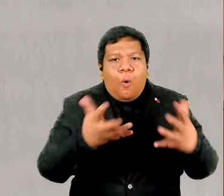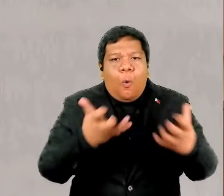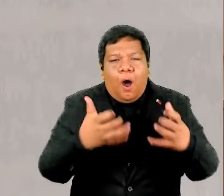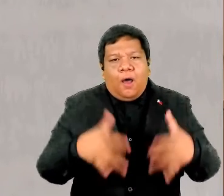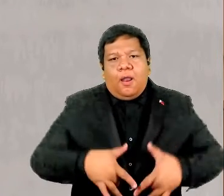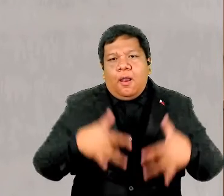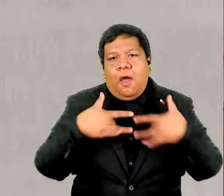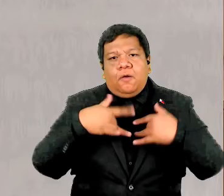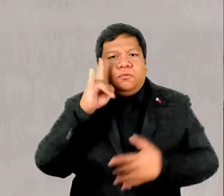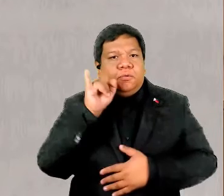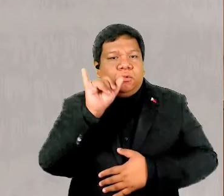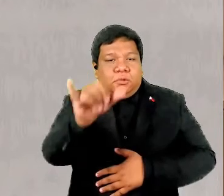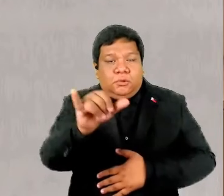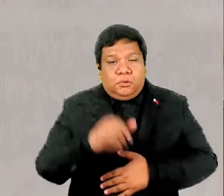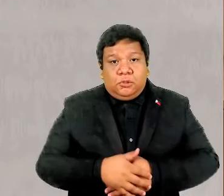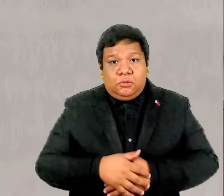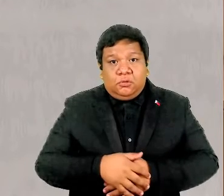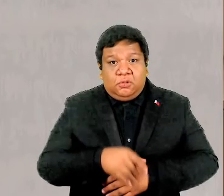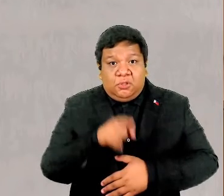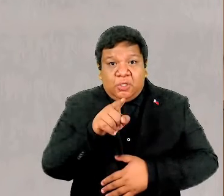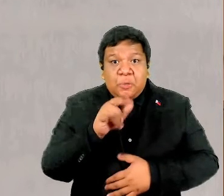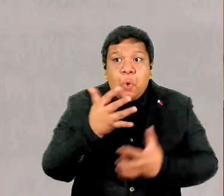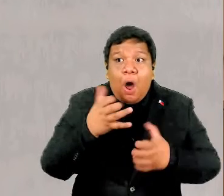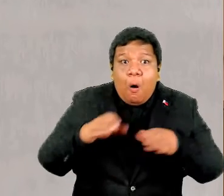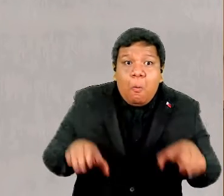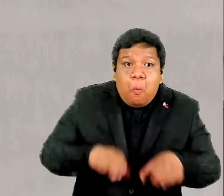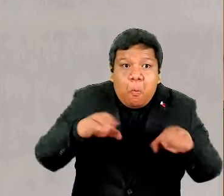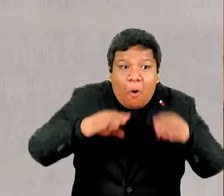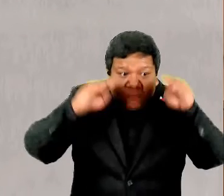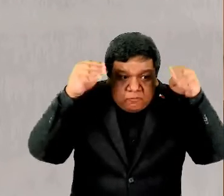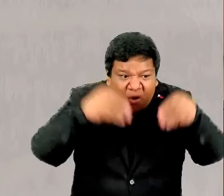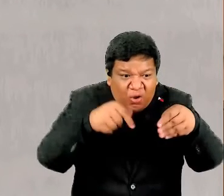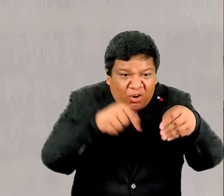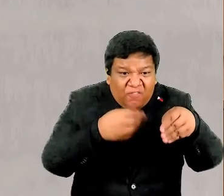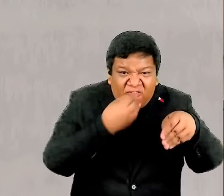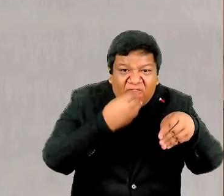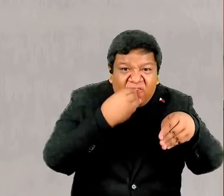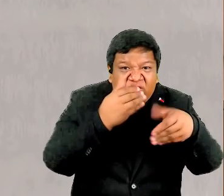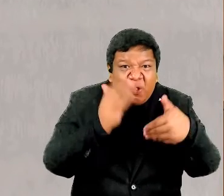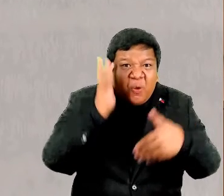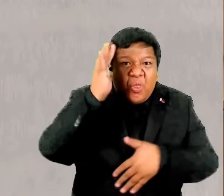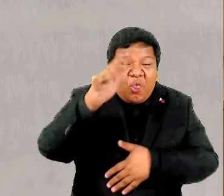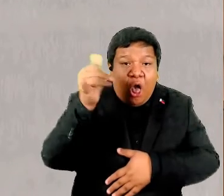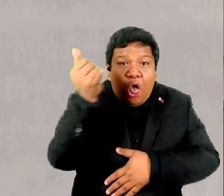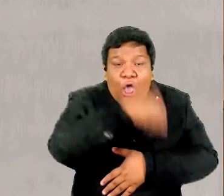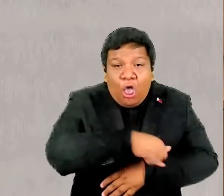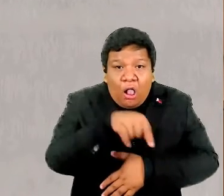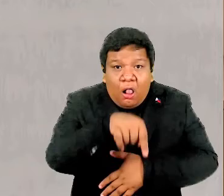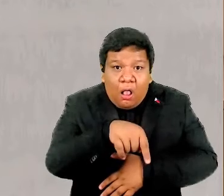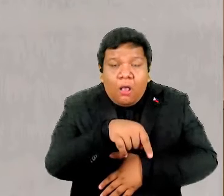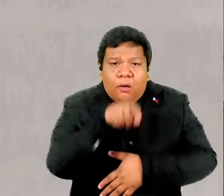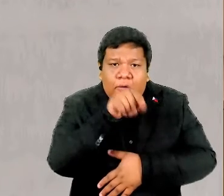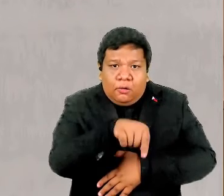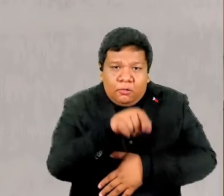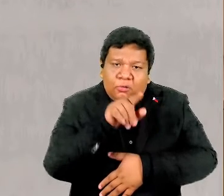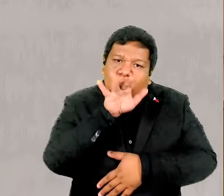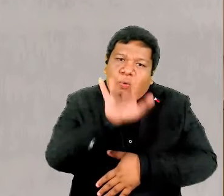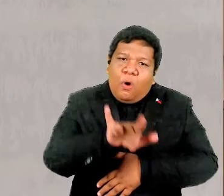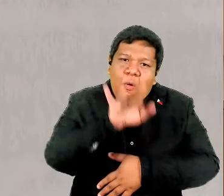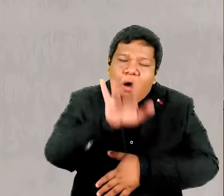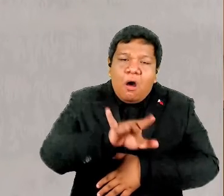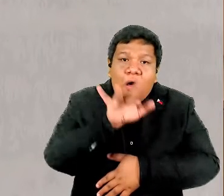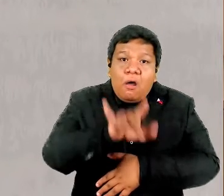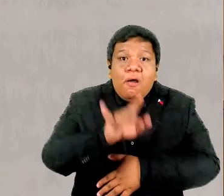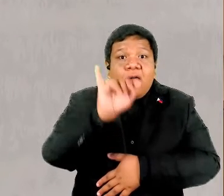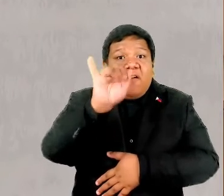food. Kung ang pagpapagal mo ay hanggang dun lang sa pagkain na nabubulok, kawawa po. Kung maghahanap